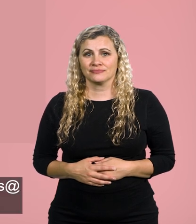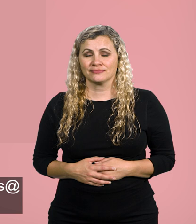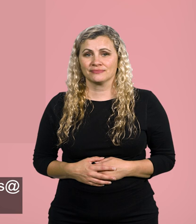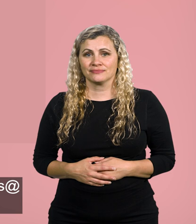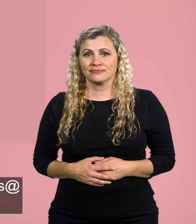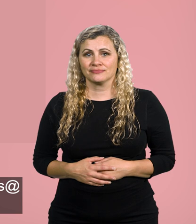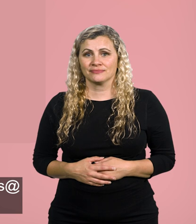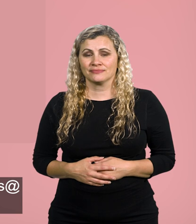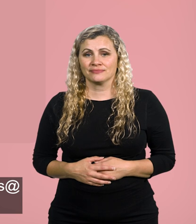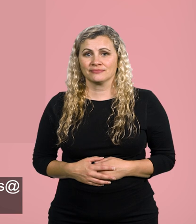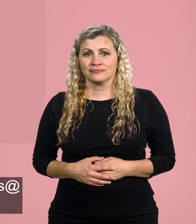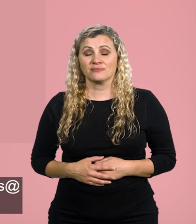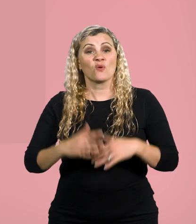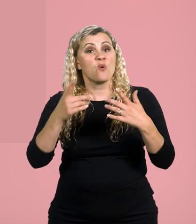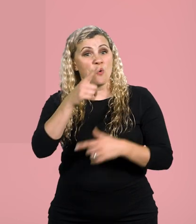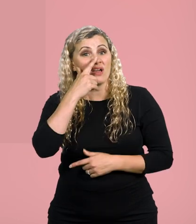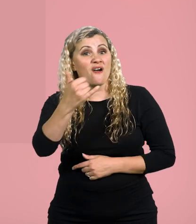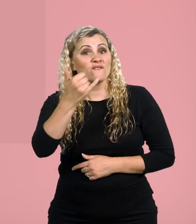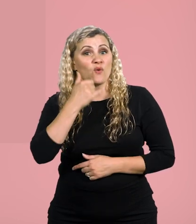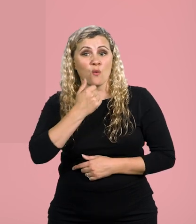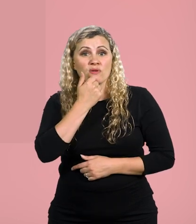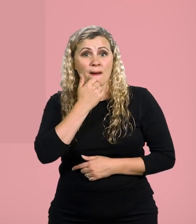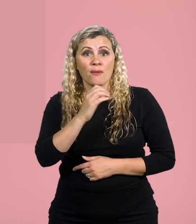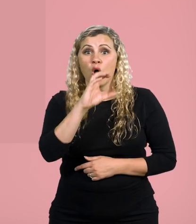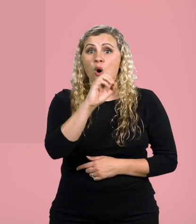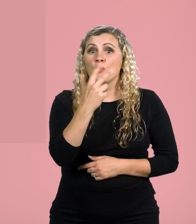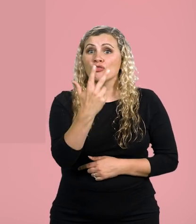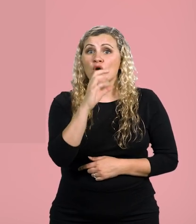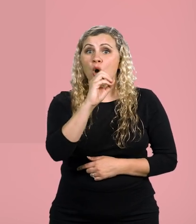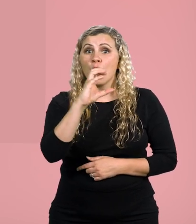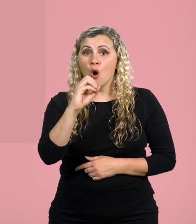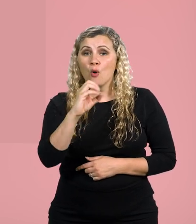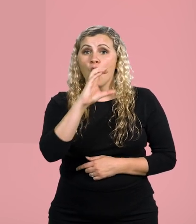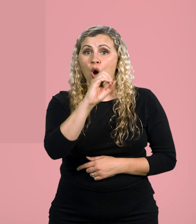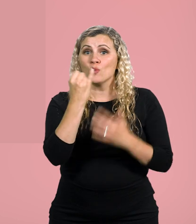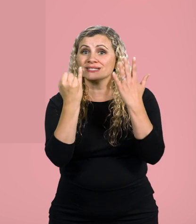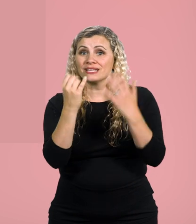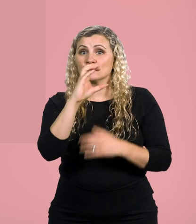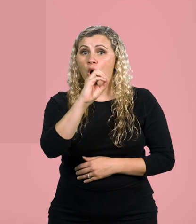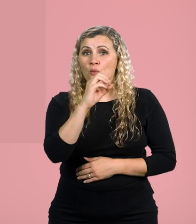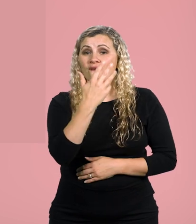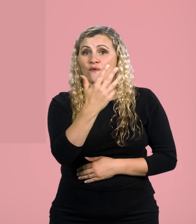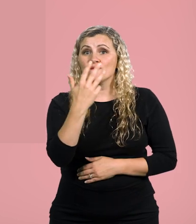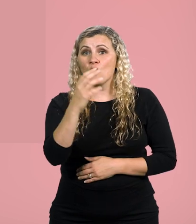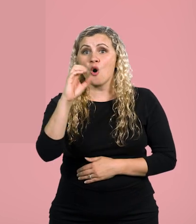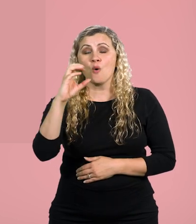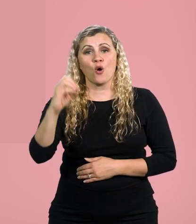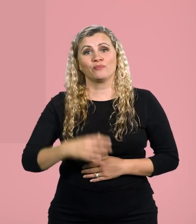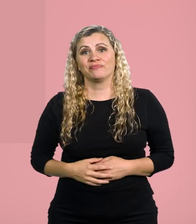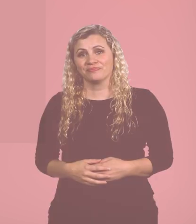vulnerable groups at gov.wales telephone 0 300 060 4400